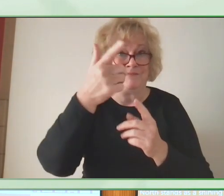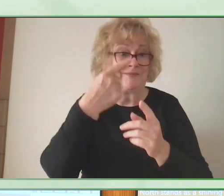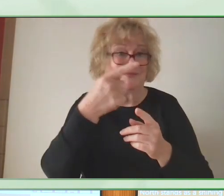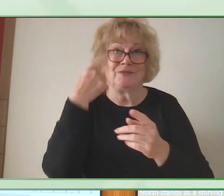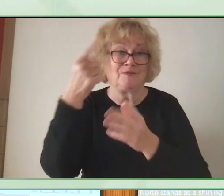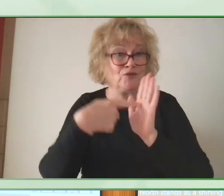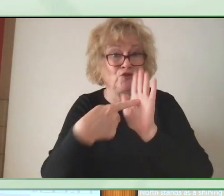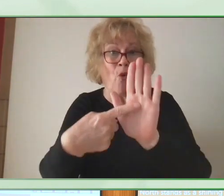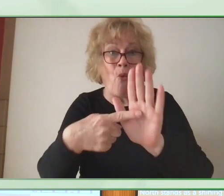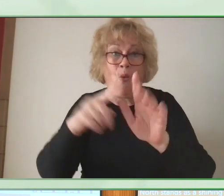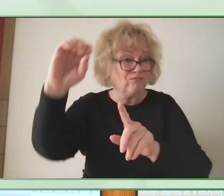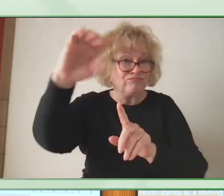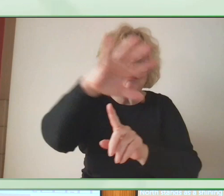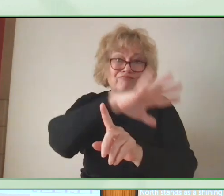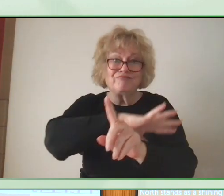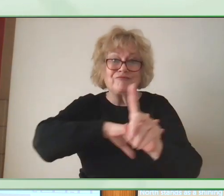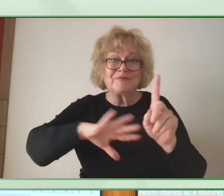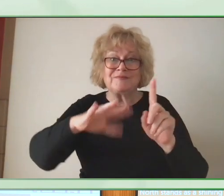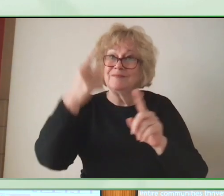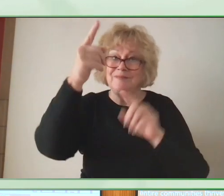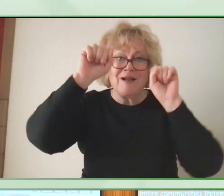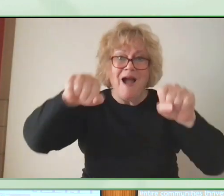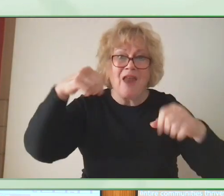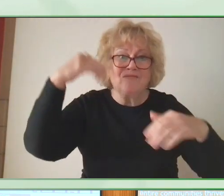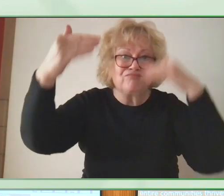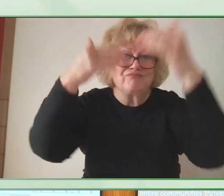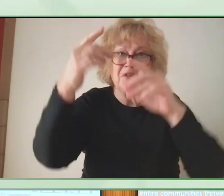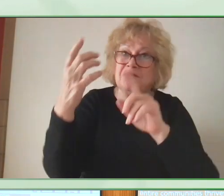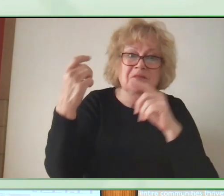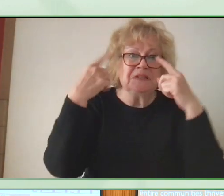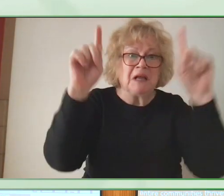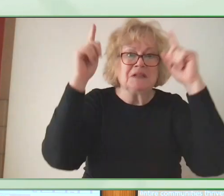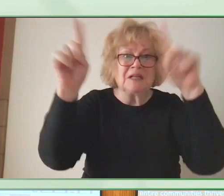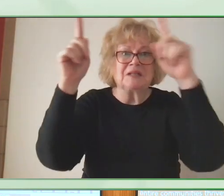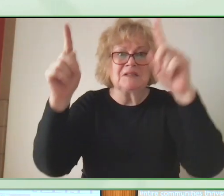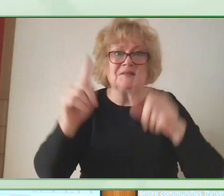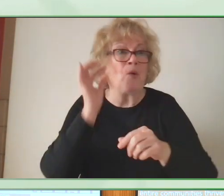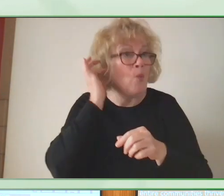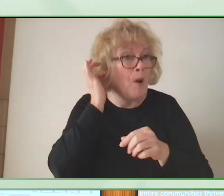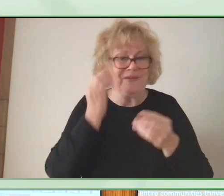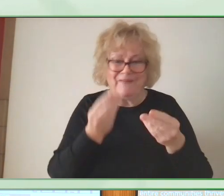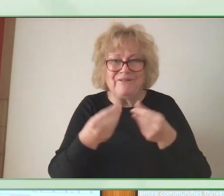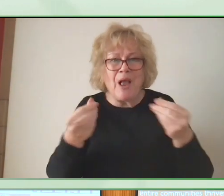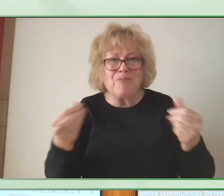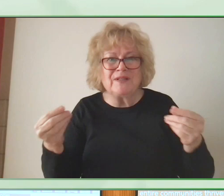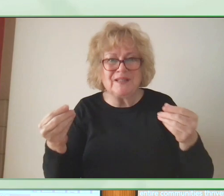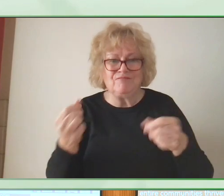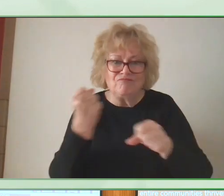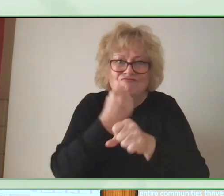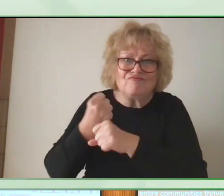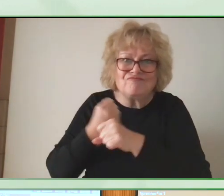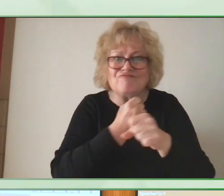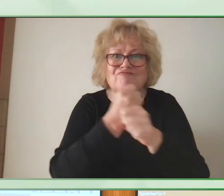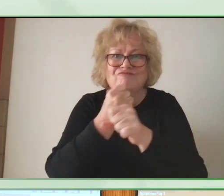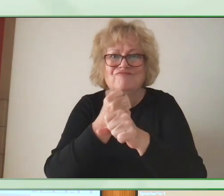thrive. Join us in amplifying our impact through collaboration, advocacy, and by supporting